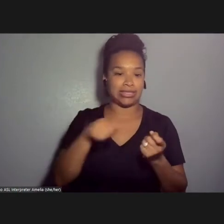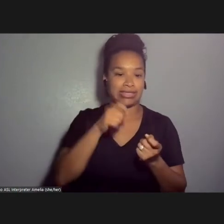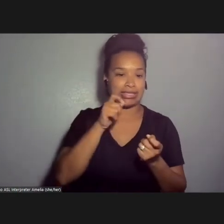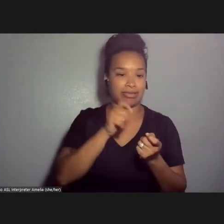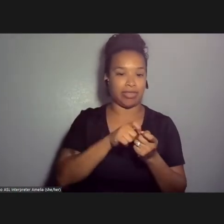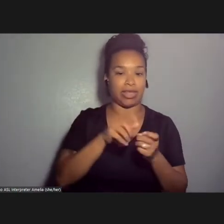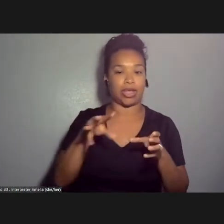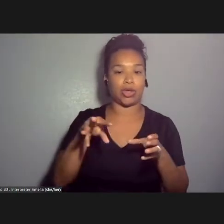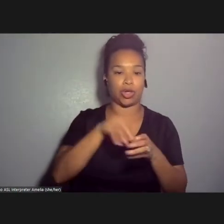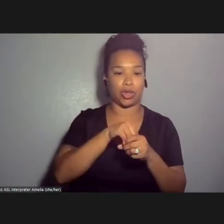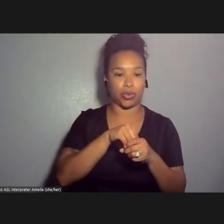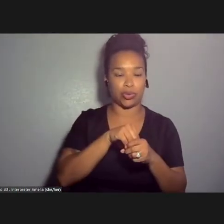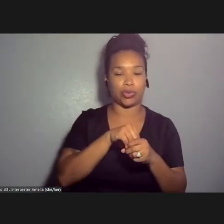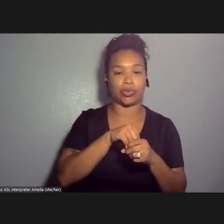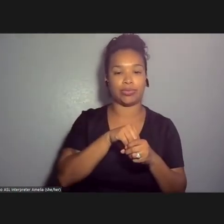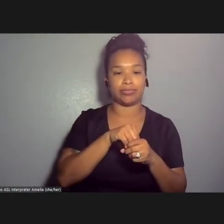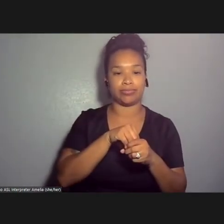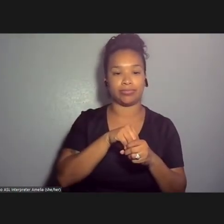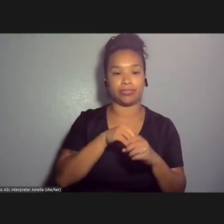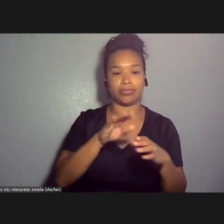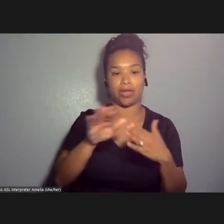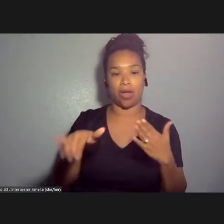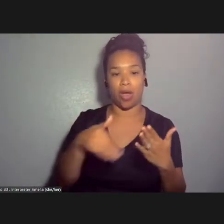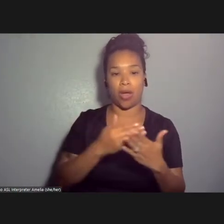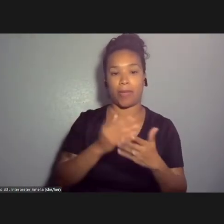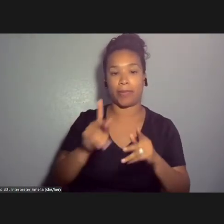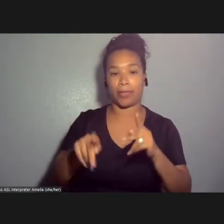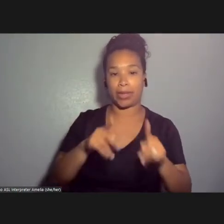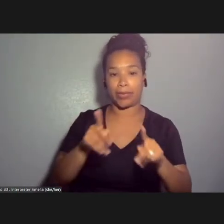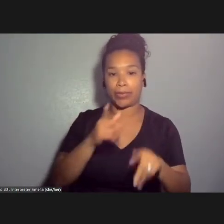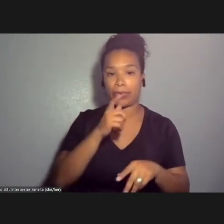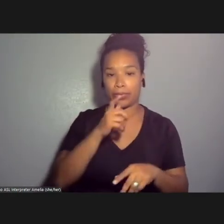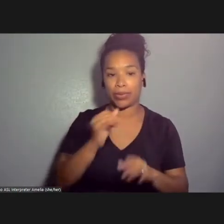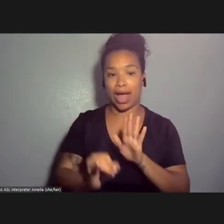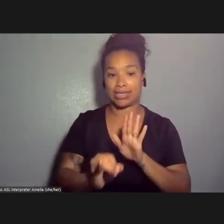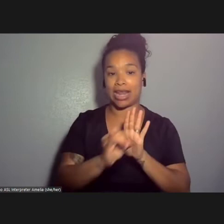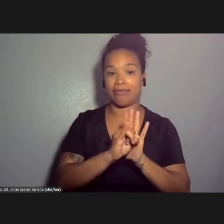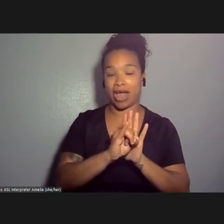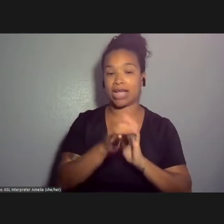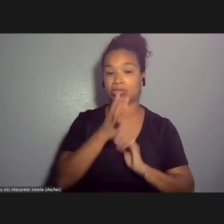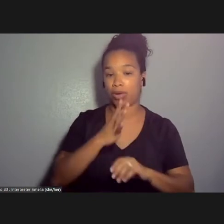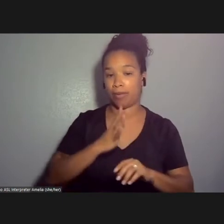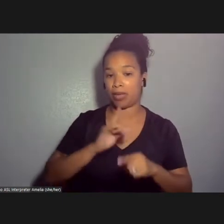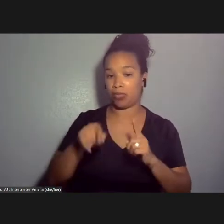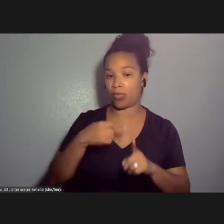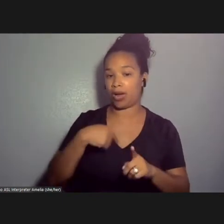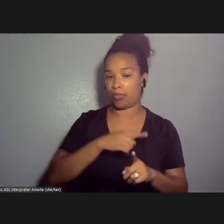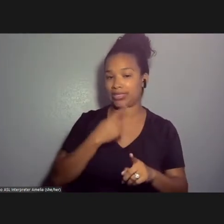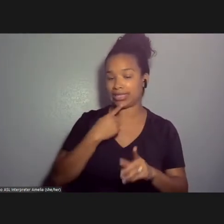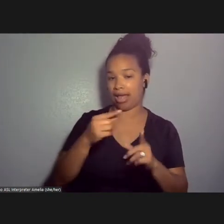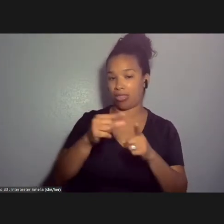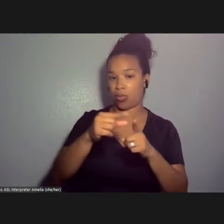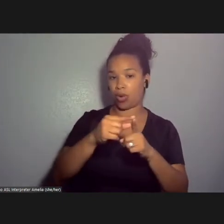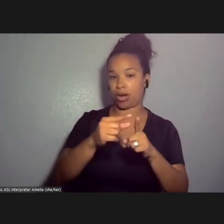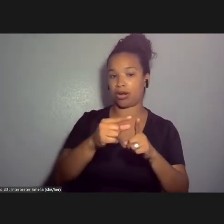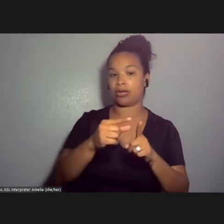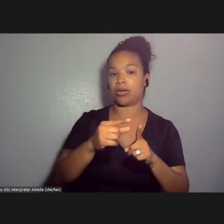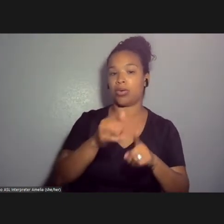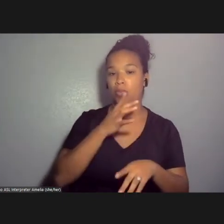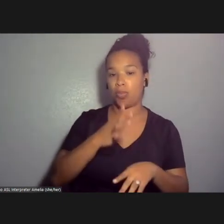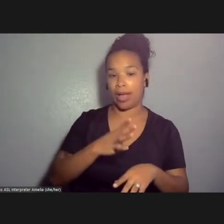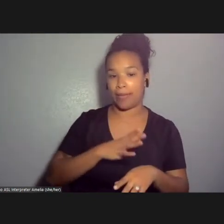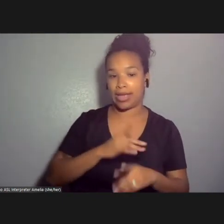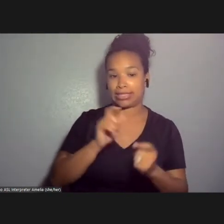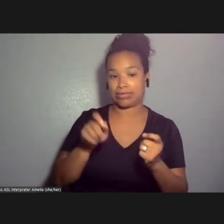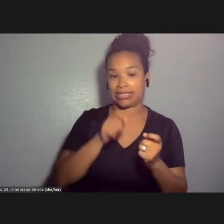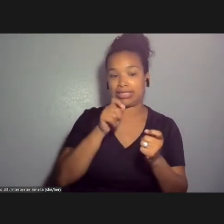include and affirm all people who identify as women when we say the word woman, so specifically trans women and non-binary folks as